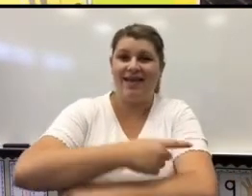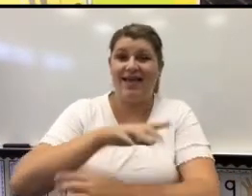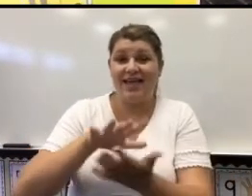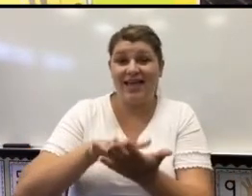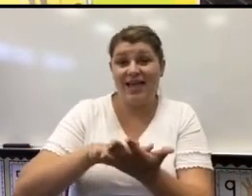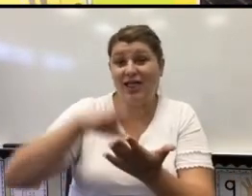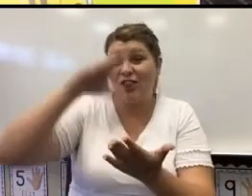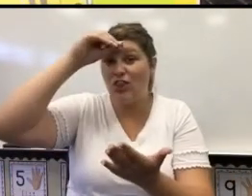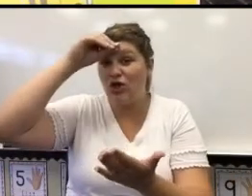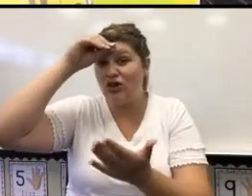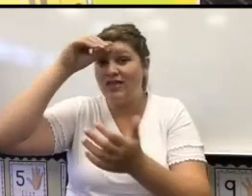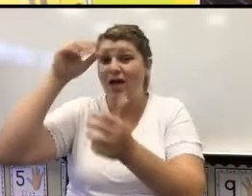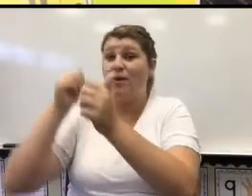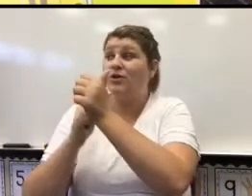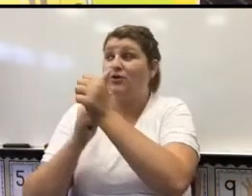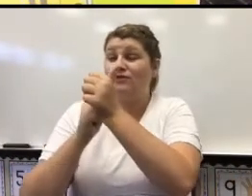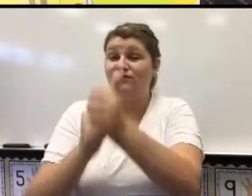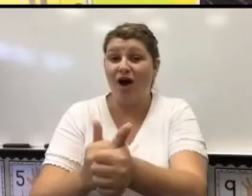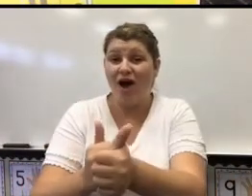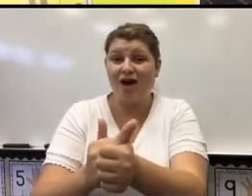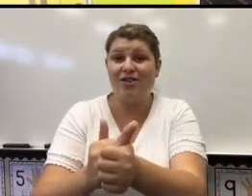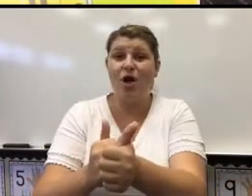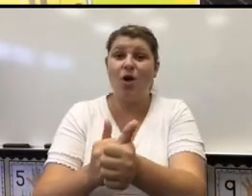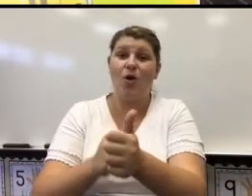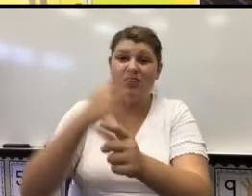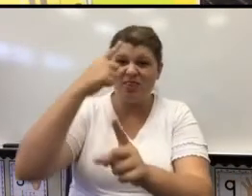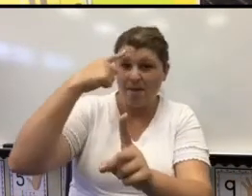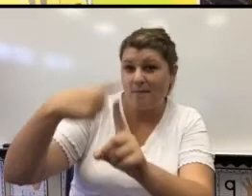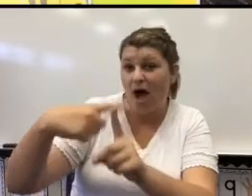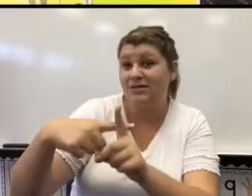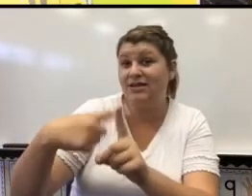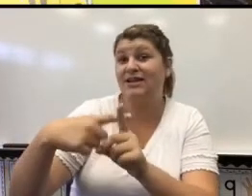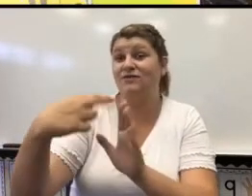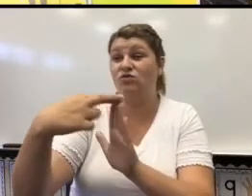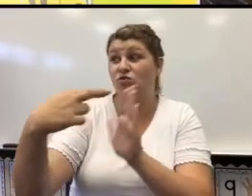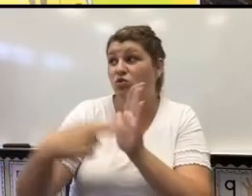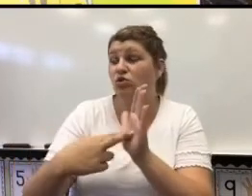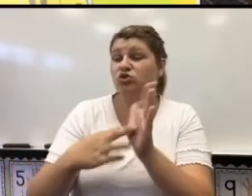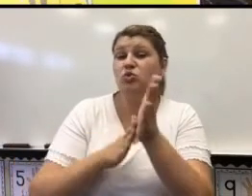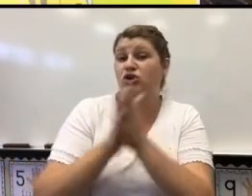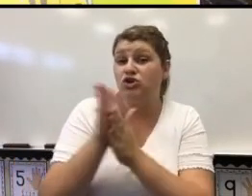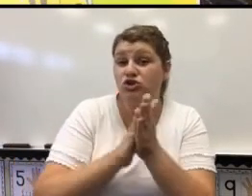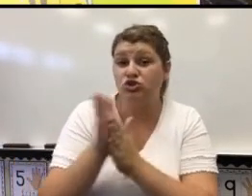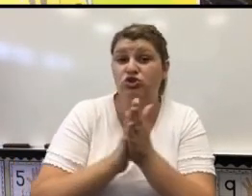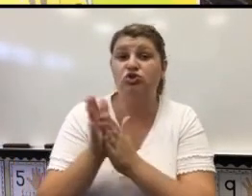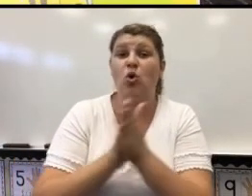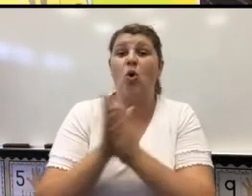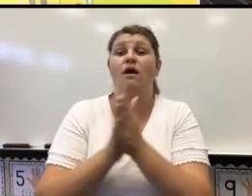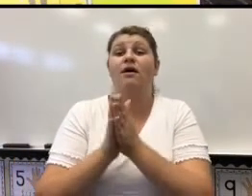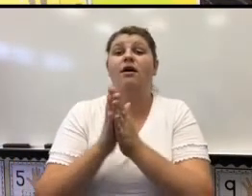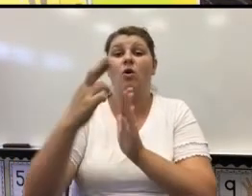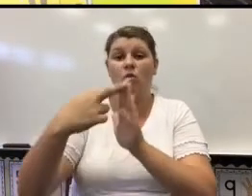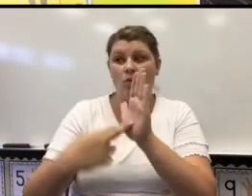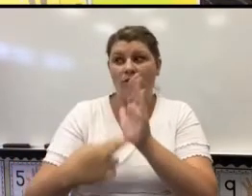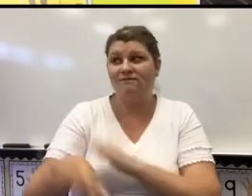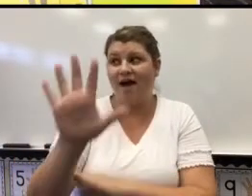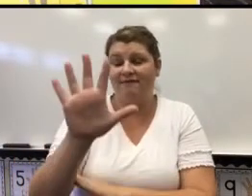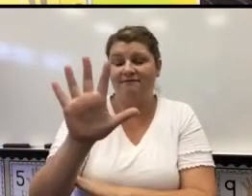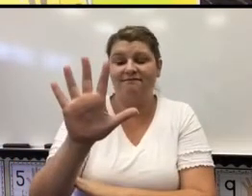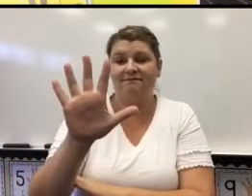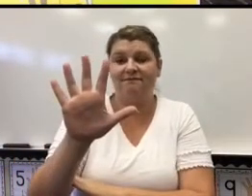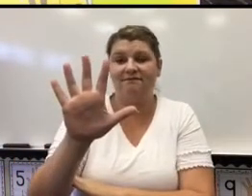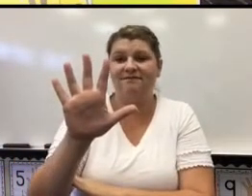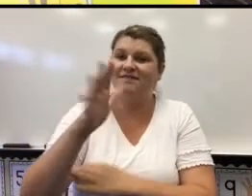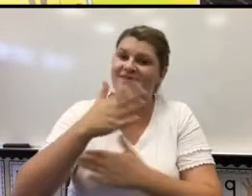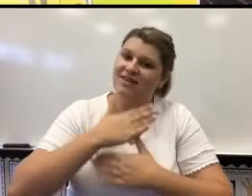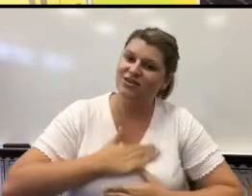to enjoy the ride," he said. He learned that when you follow the energy bus rules, you will enjoy the ride